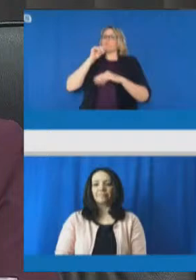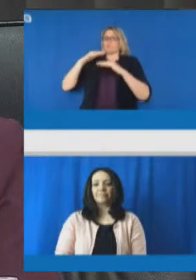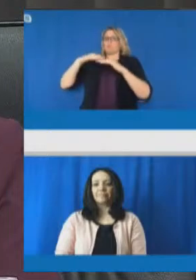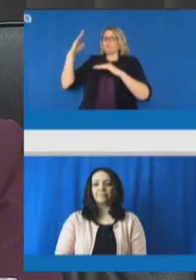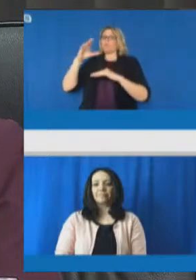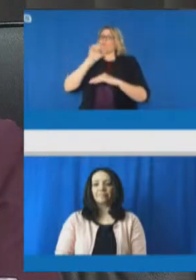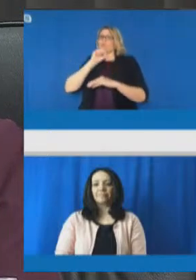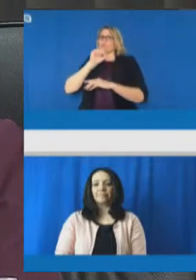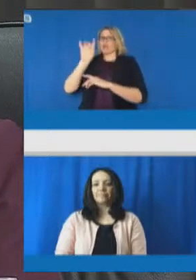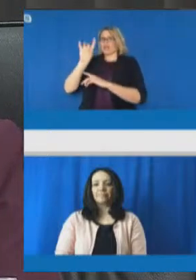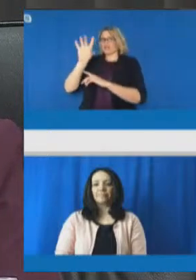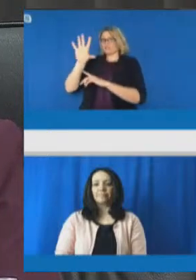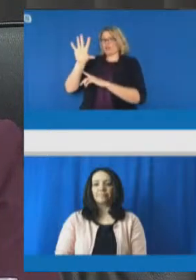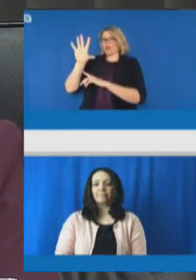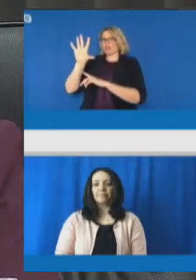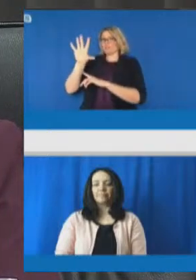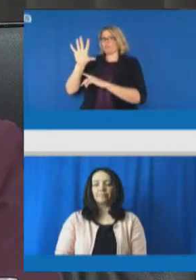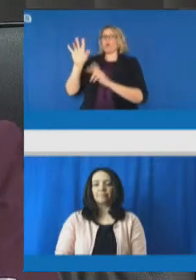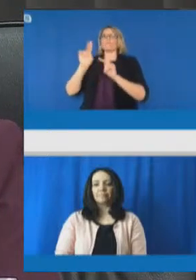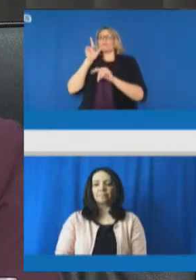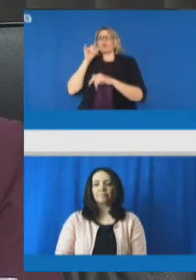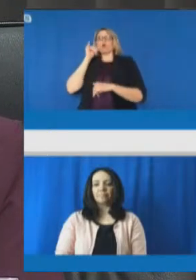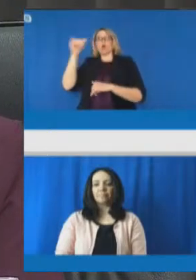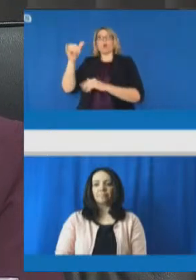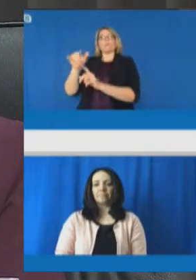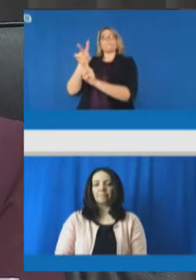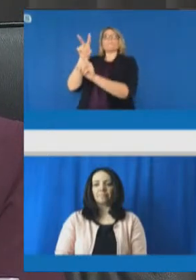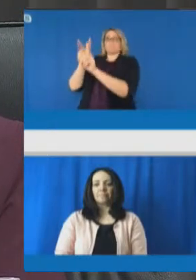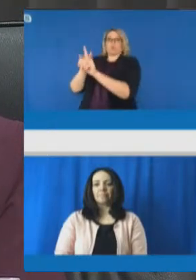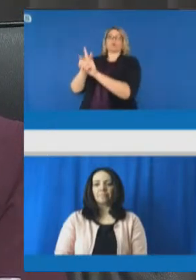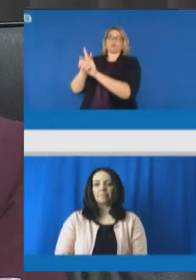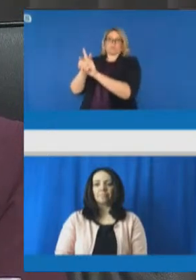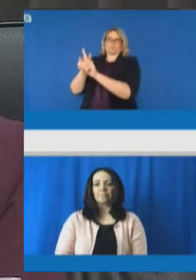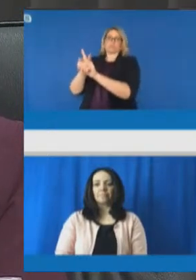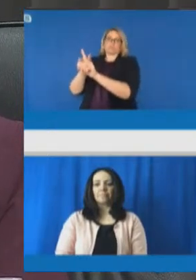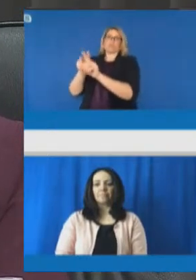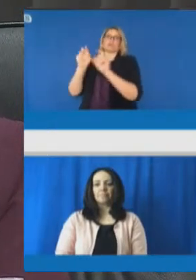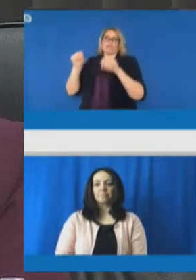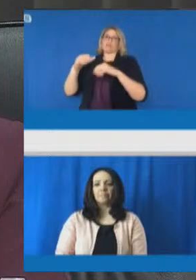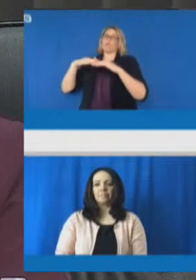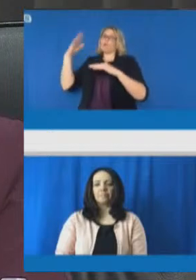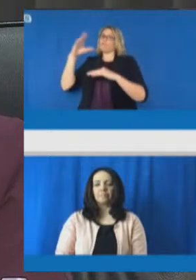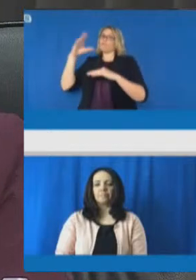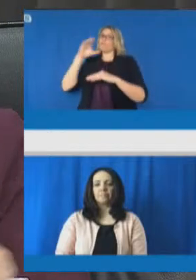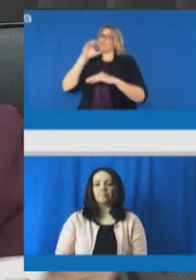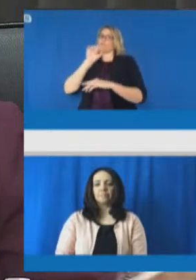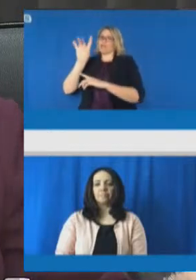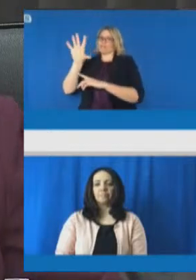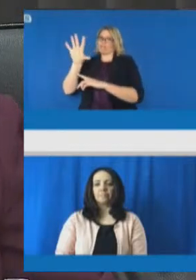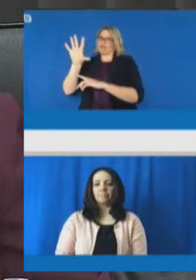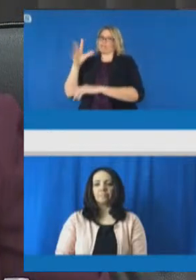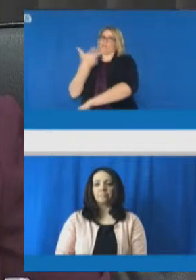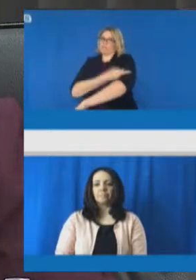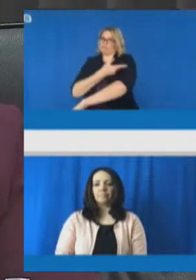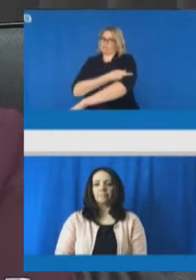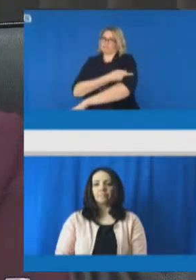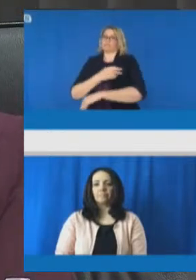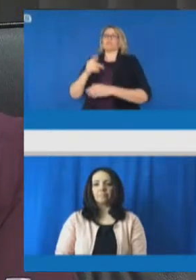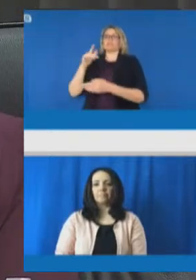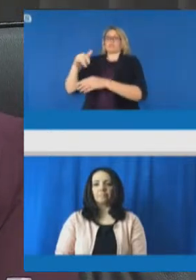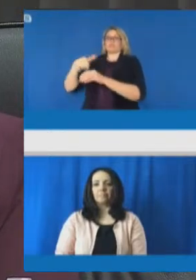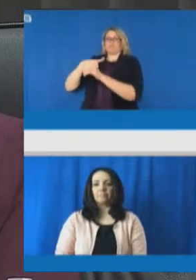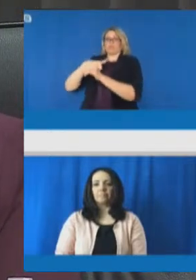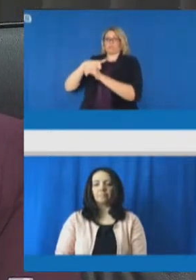cetera. Please wait your turn. As of right now, it's for those people that are 85 years and older. During the remainder